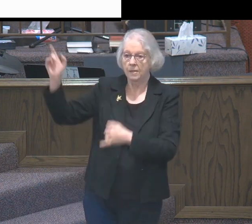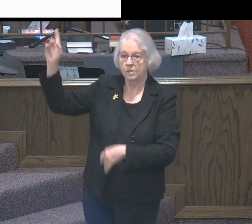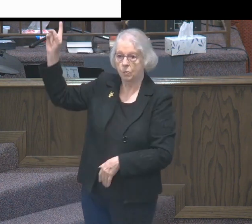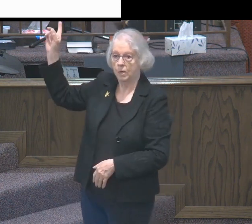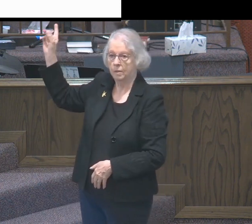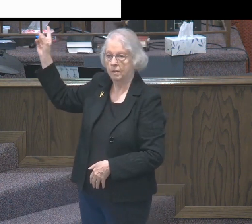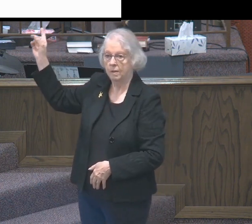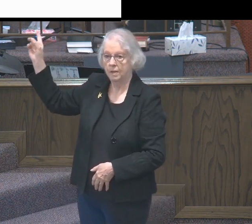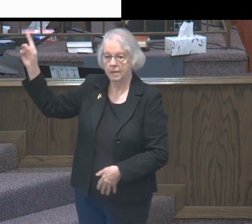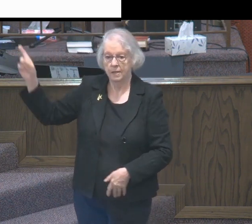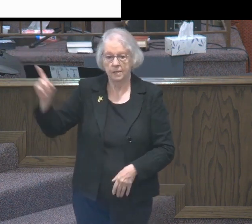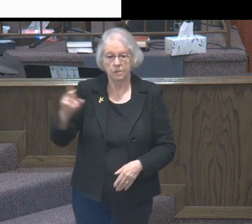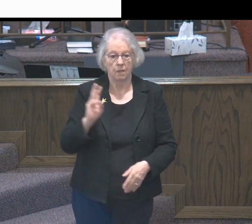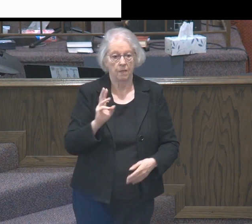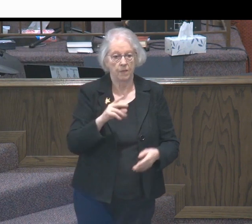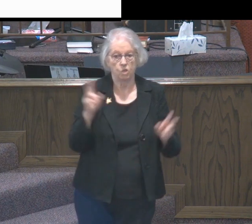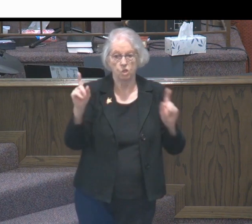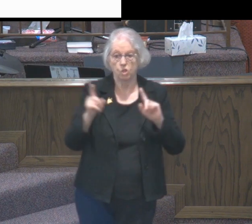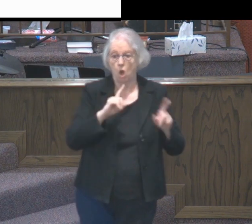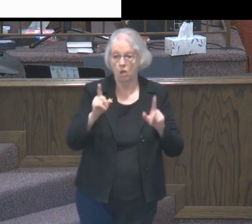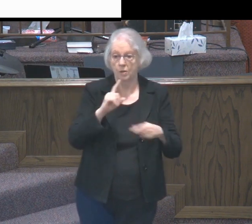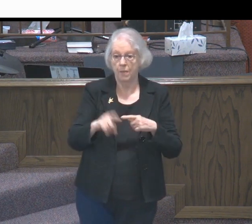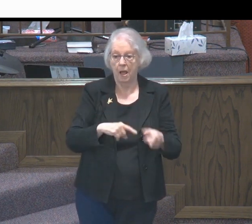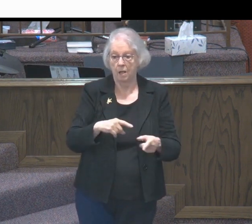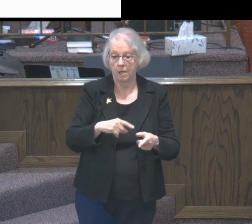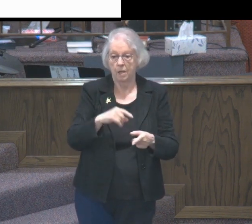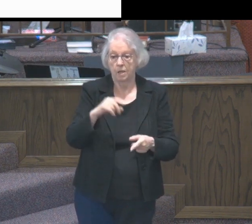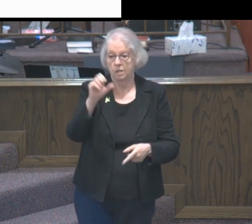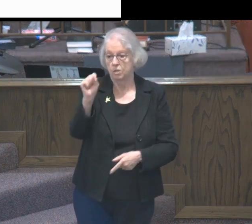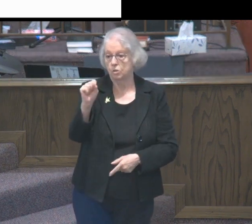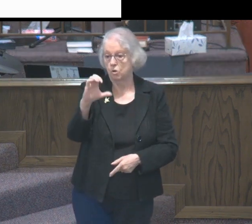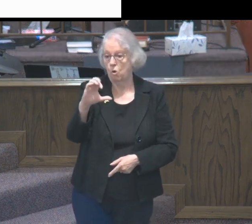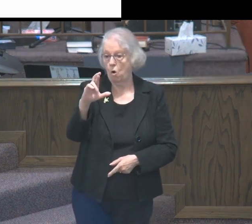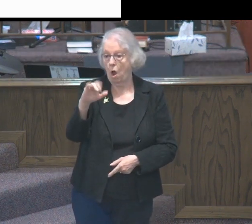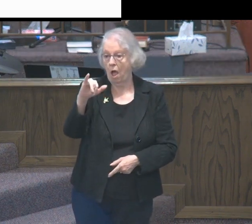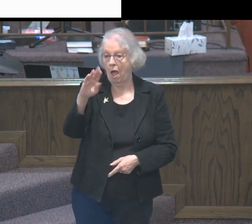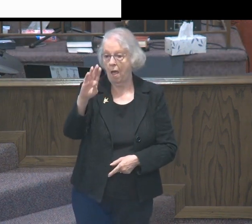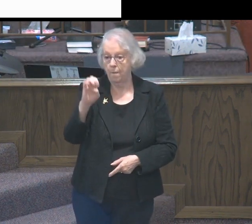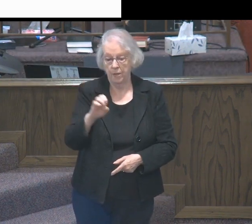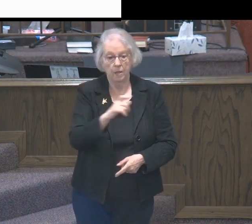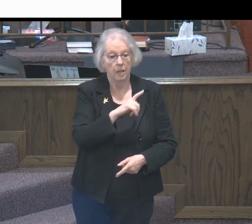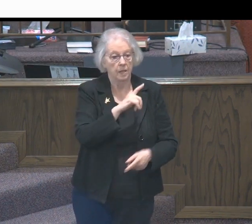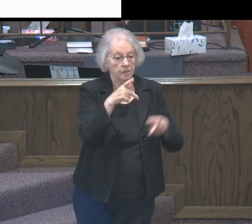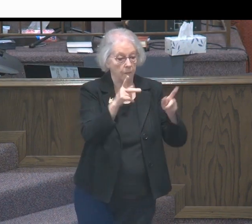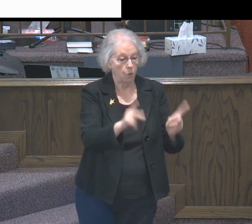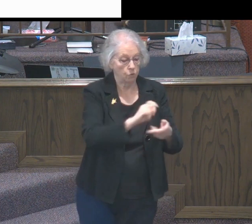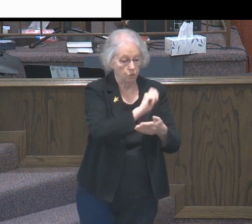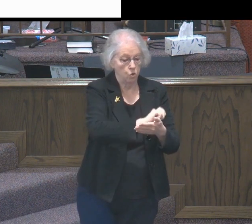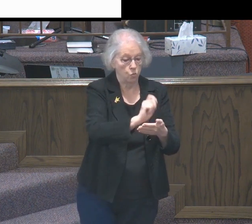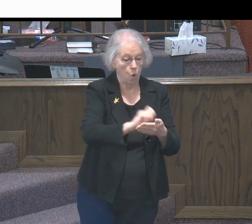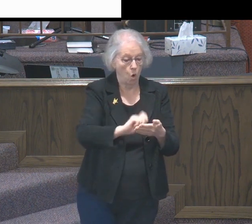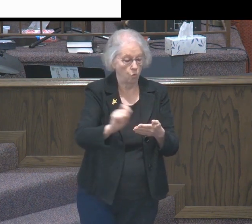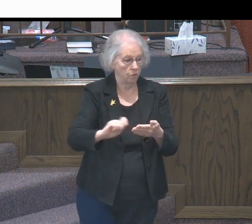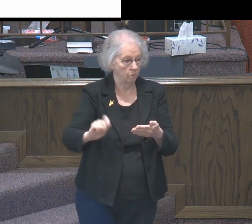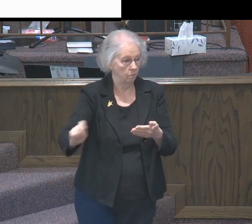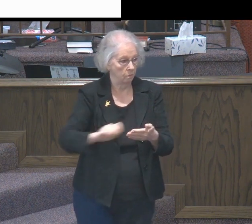is that which they talked about or over the kitchen table because it was that which was given to them. The